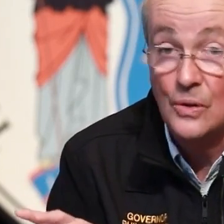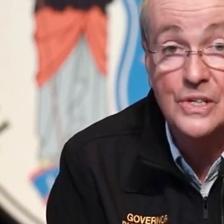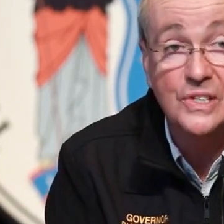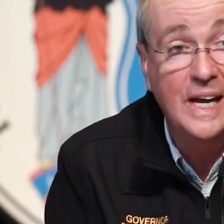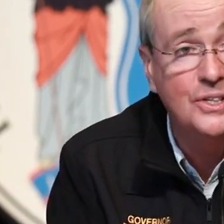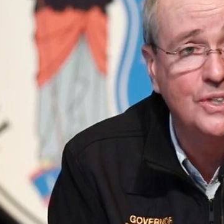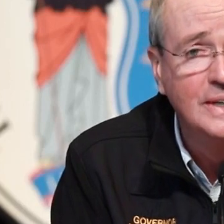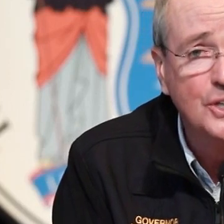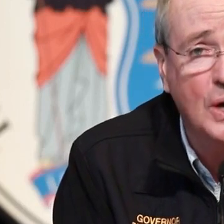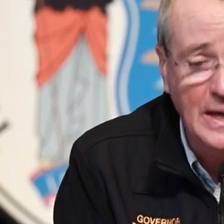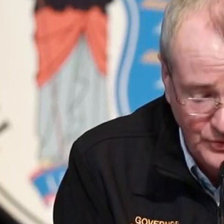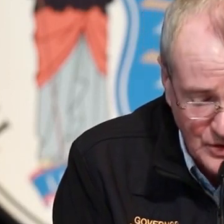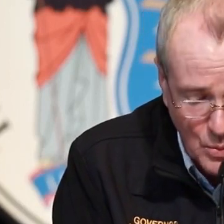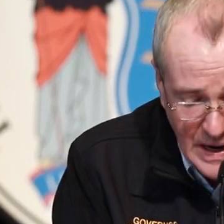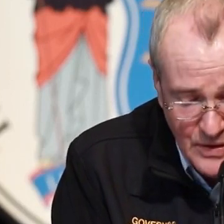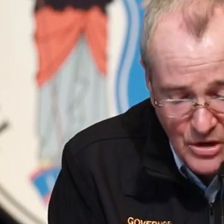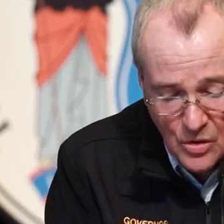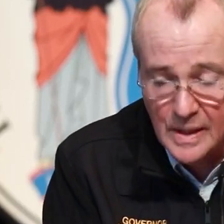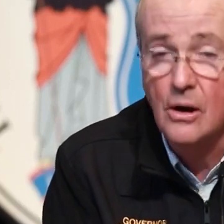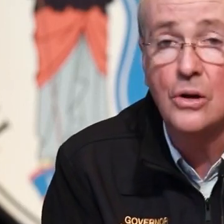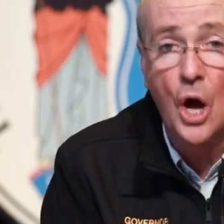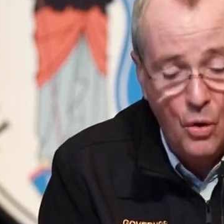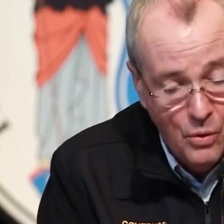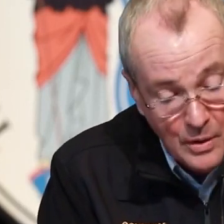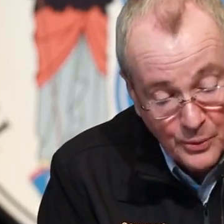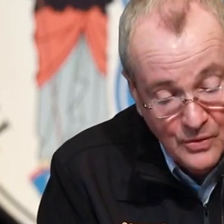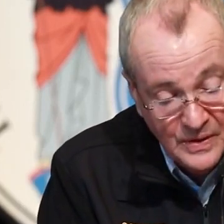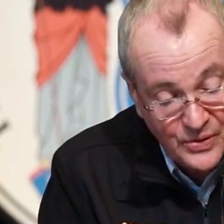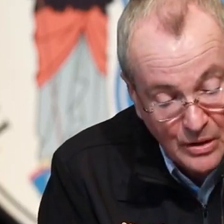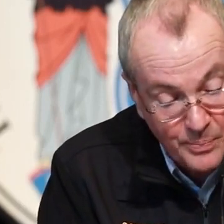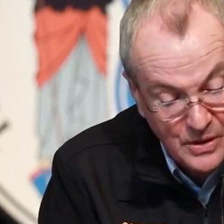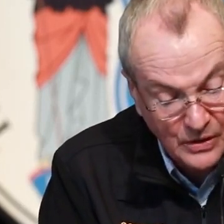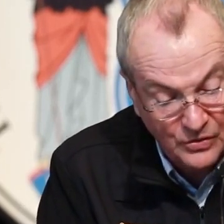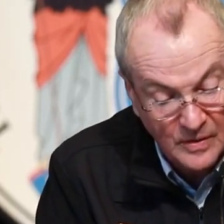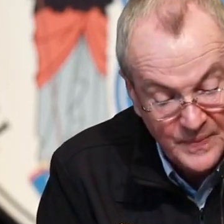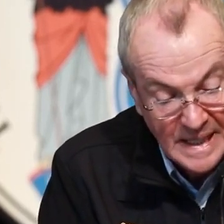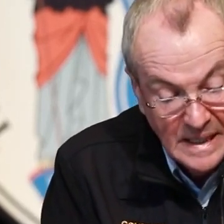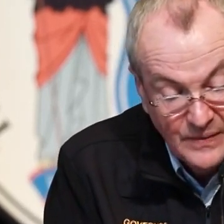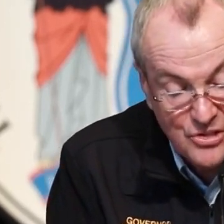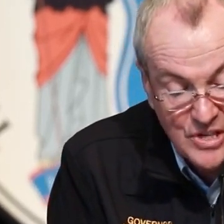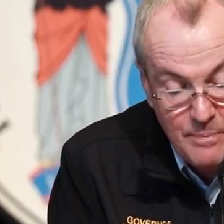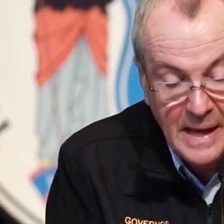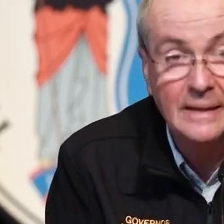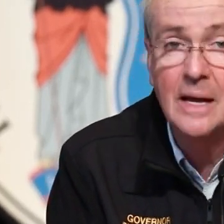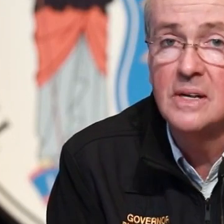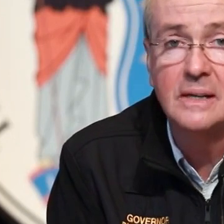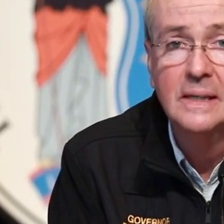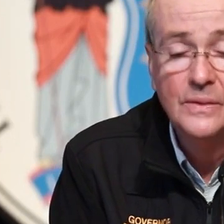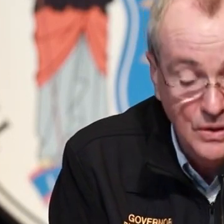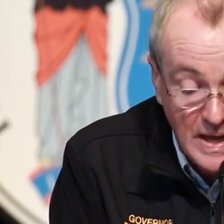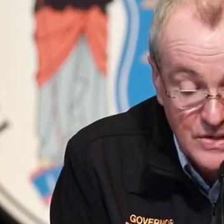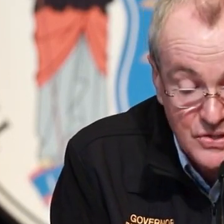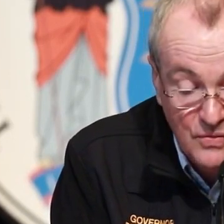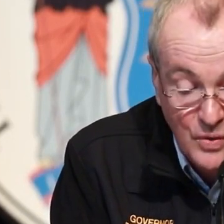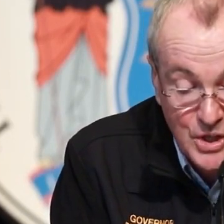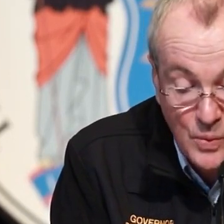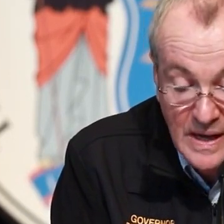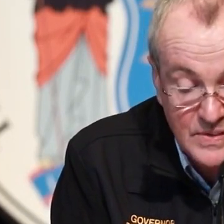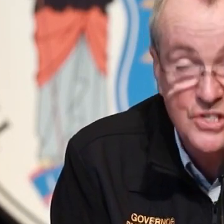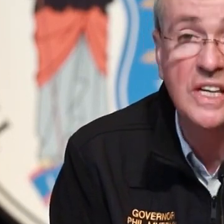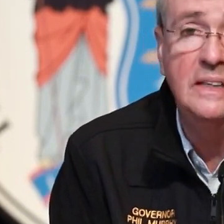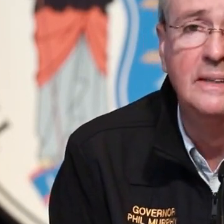promising early-stage trials underway, there currently are no proven therapeutics. This is a pandemic the likes of